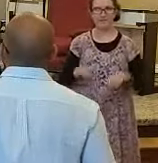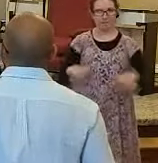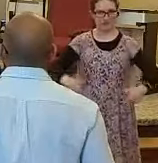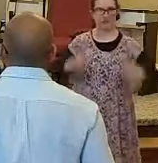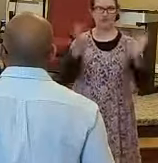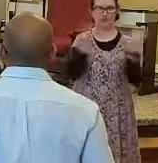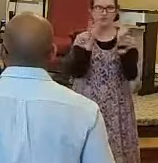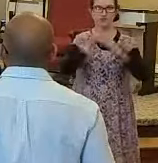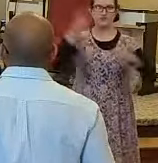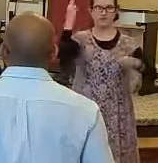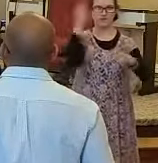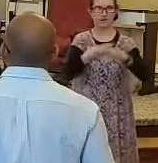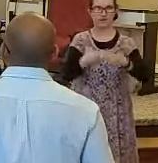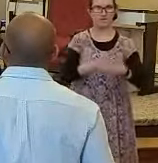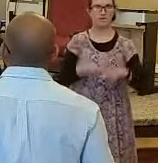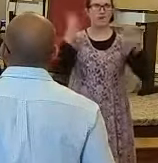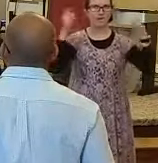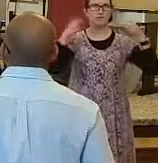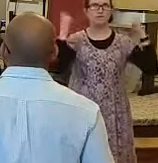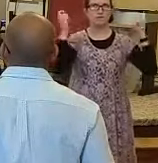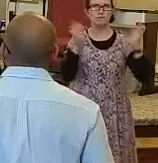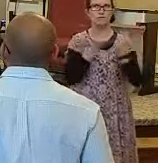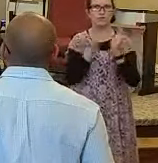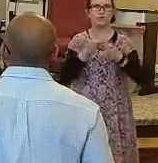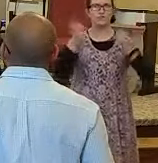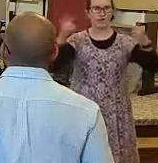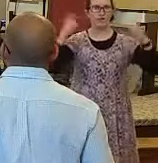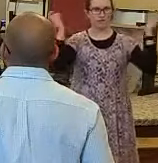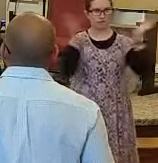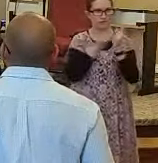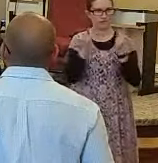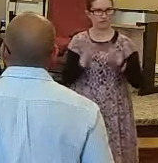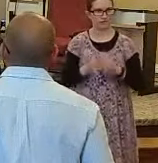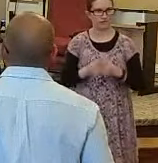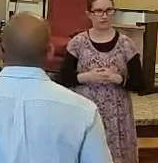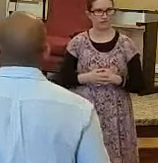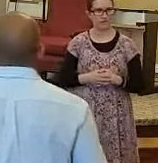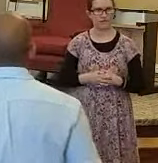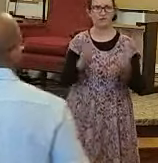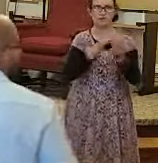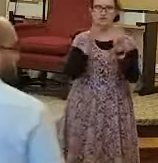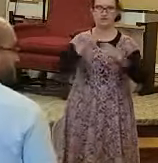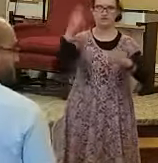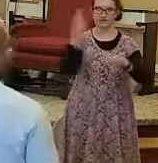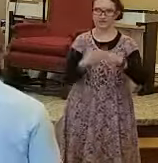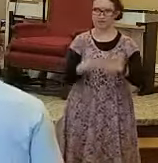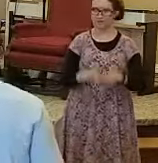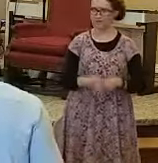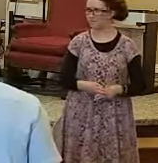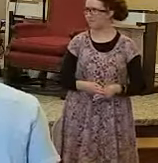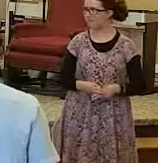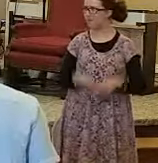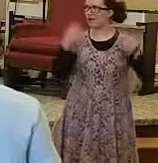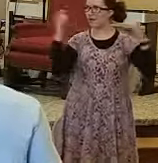alive in Jesus' name. Hallelujah, Jesus. Hallelujah, Jesus. In Jesus' mighty name.